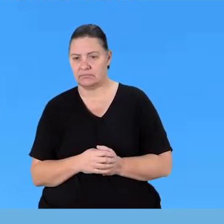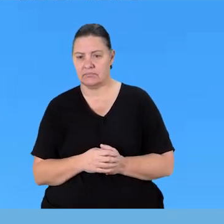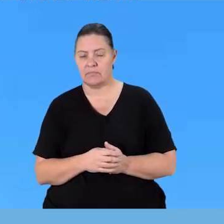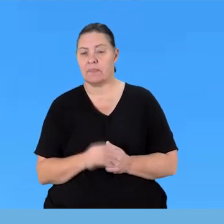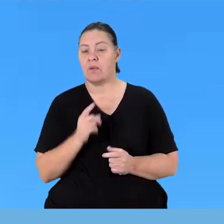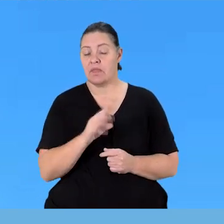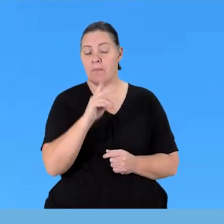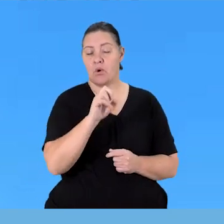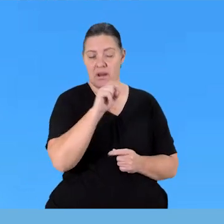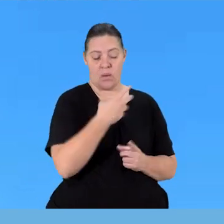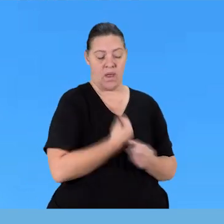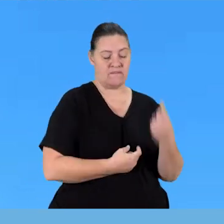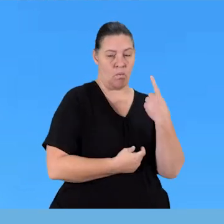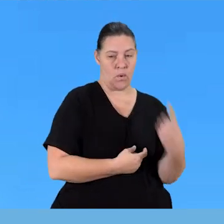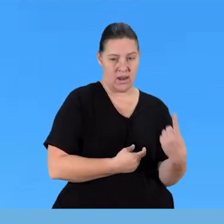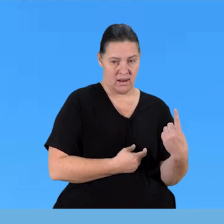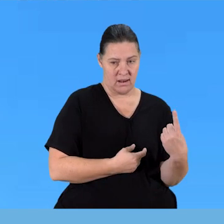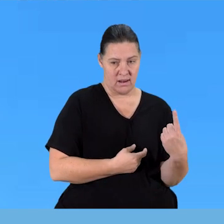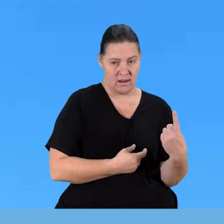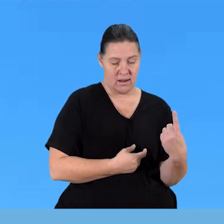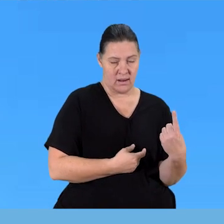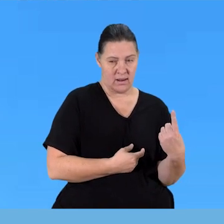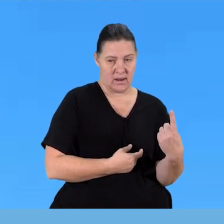With the boron, we only have one boron.